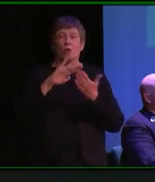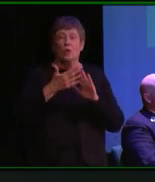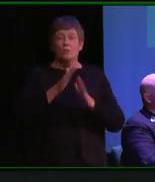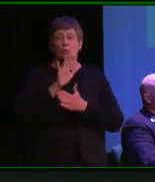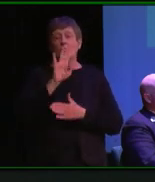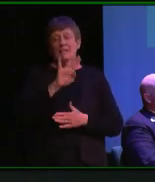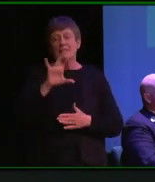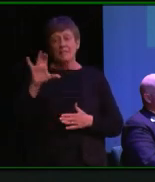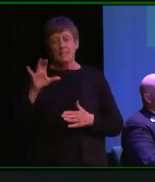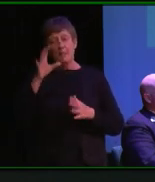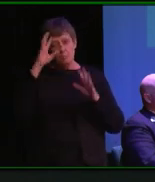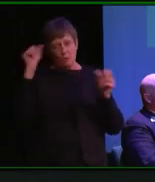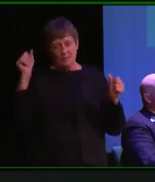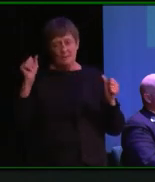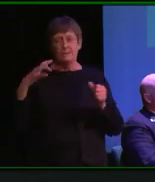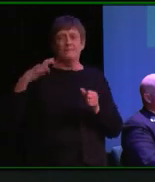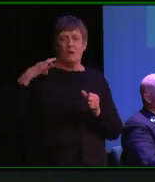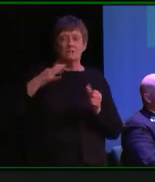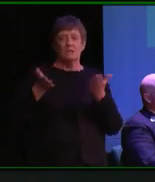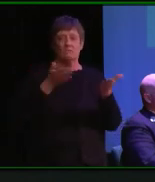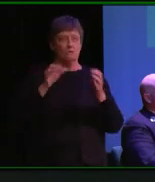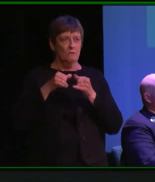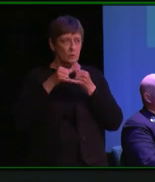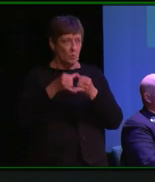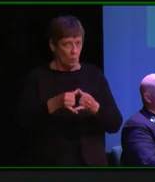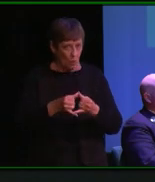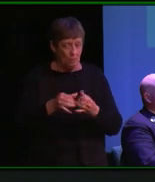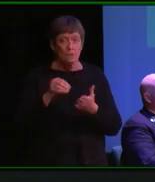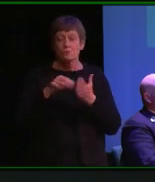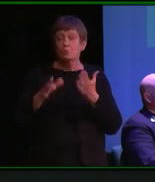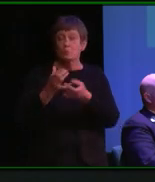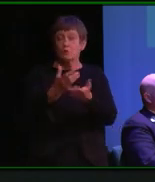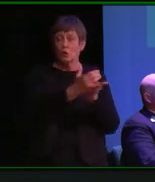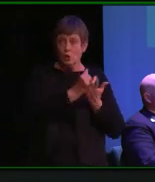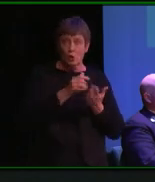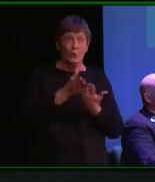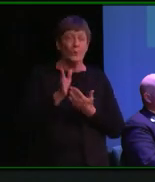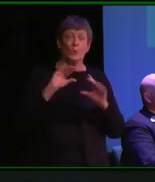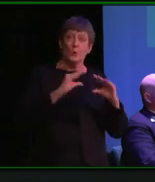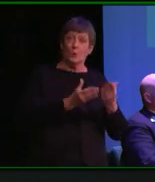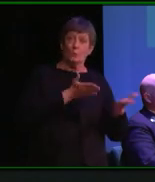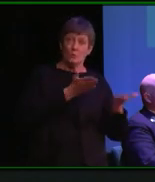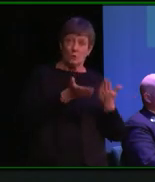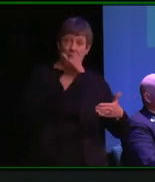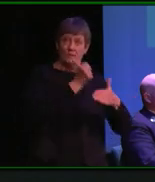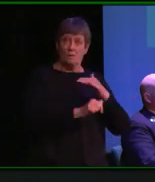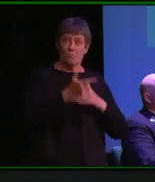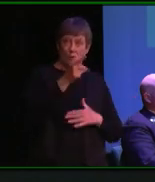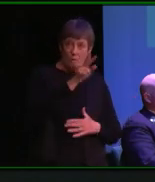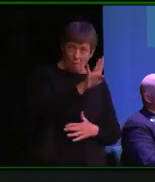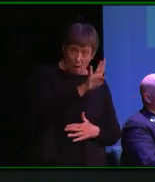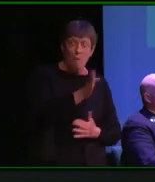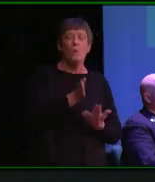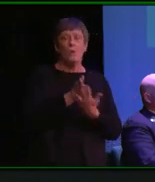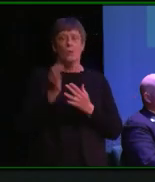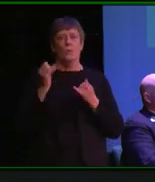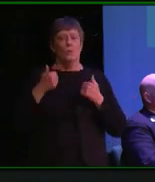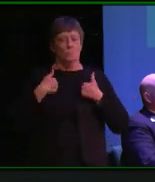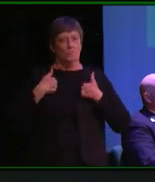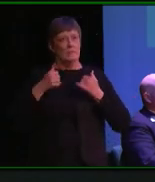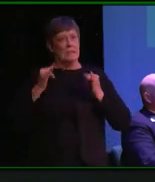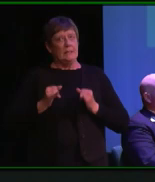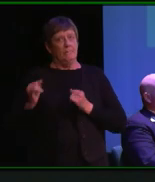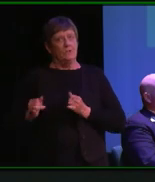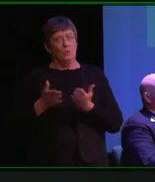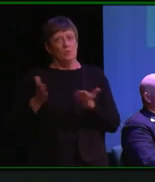President's Volunteer Service Award. Students earn this distinction through either group service as part of a student club or through individual service of at